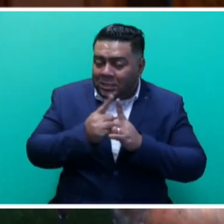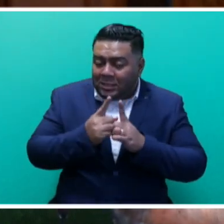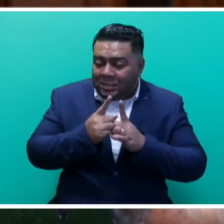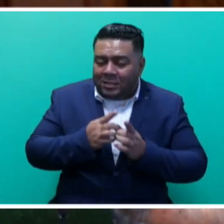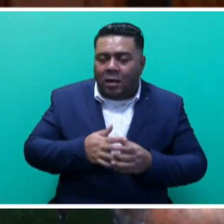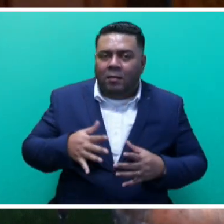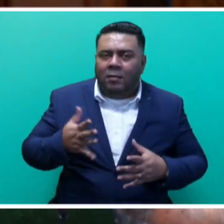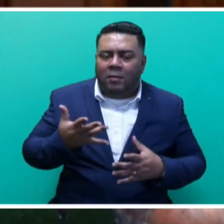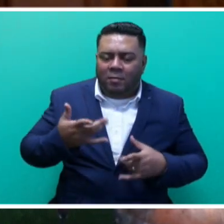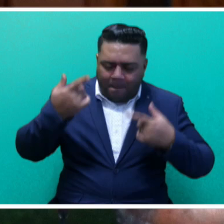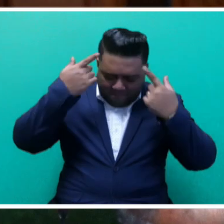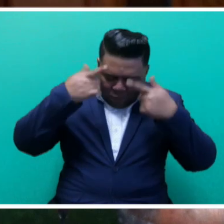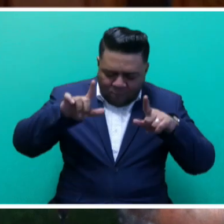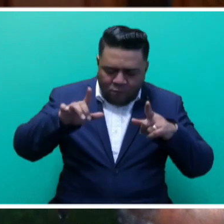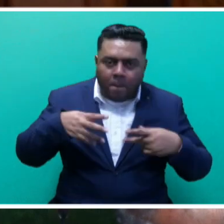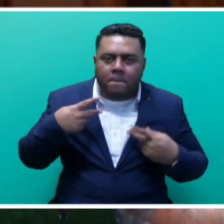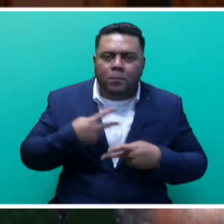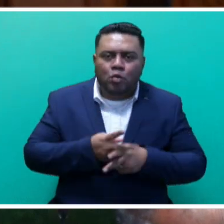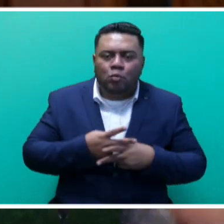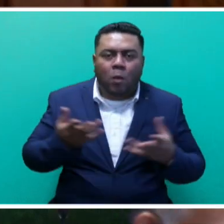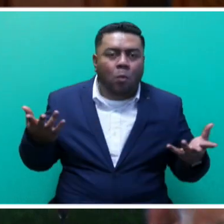the beef producers in Navosa.